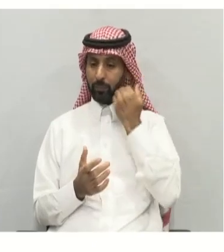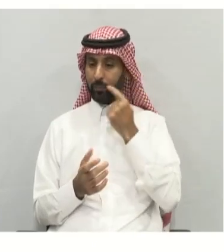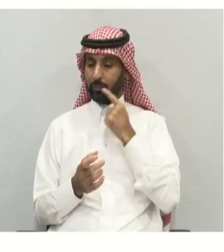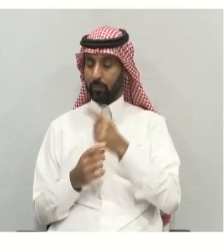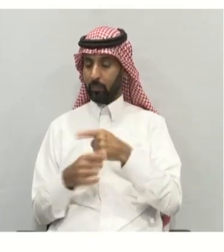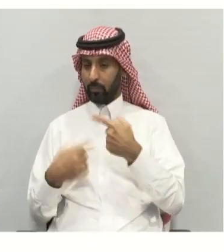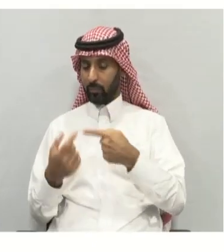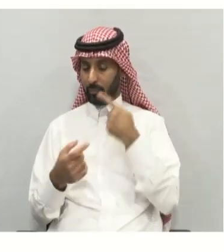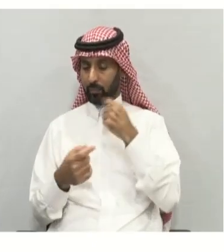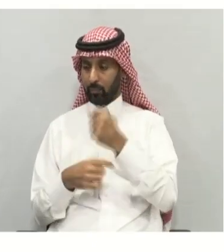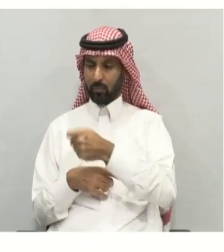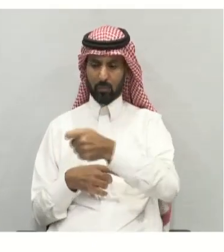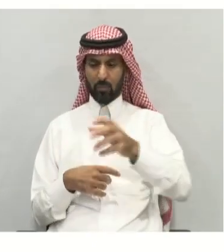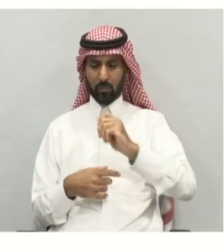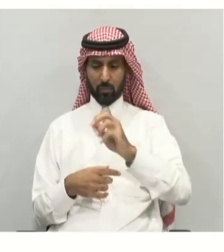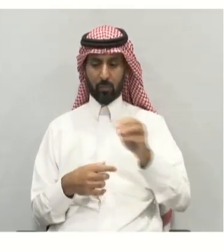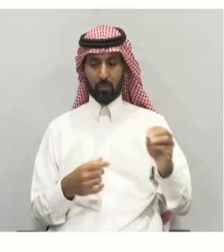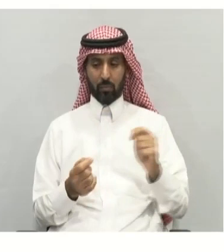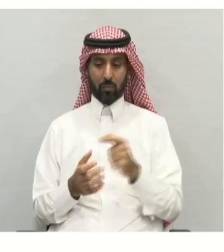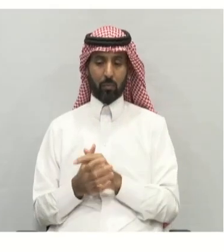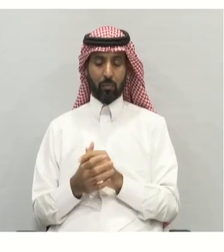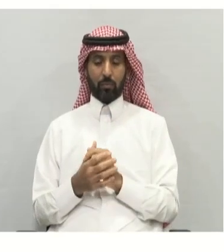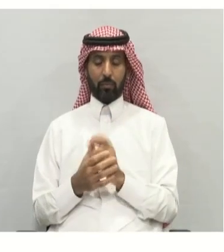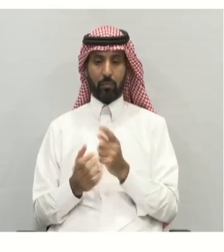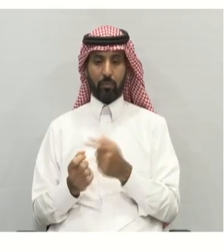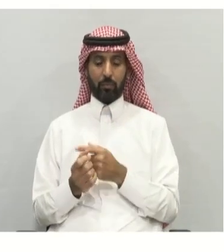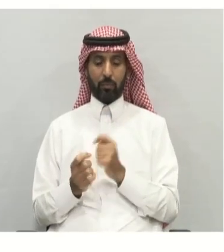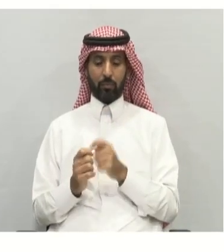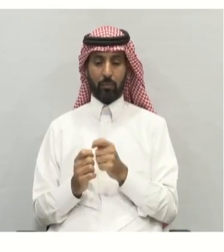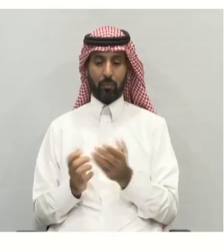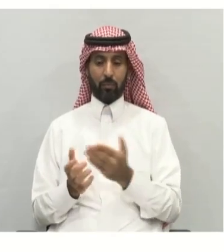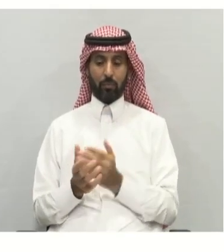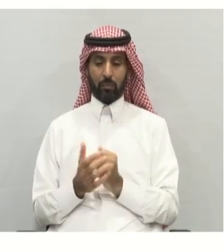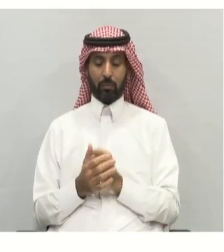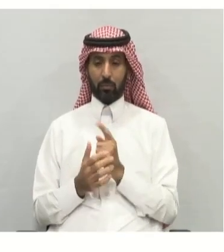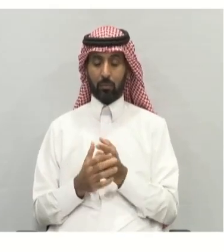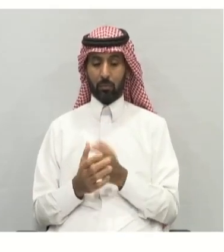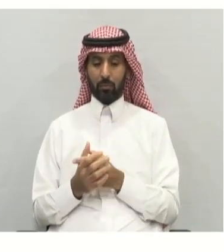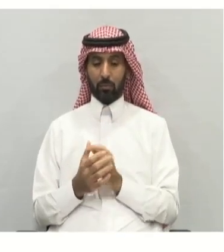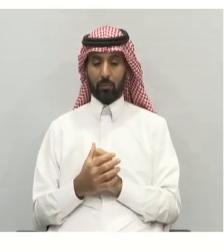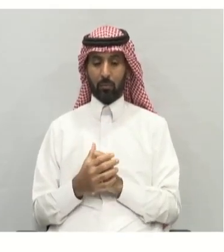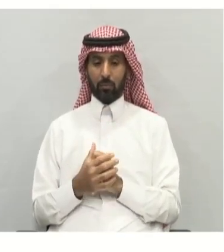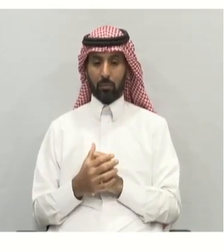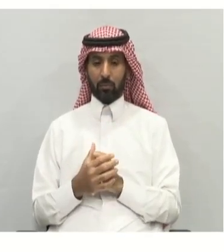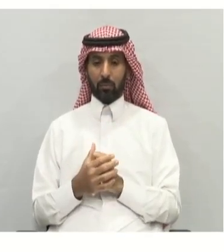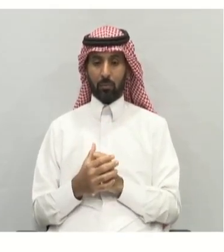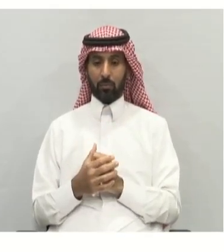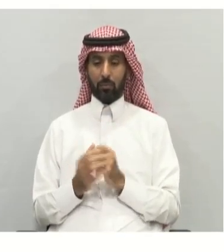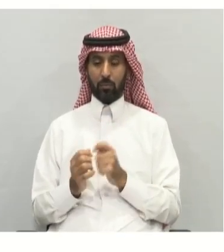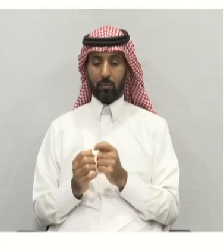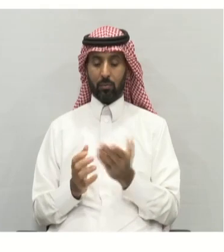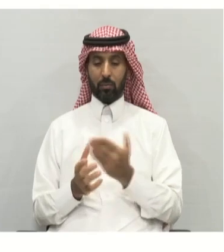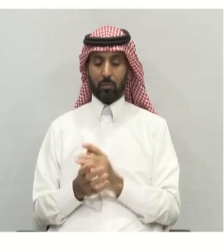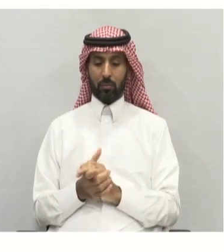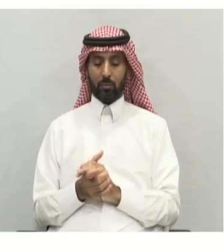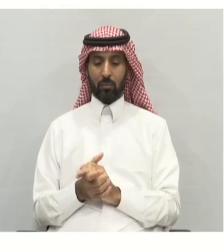spend all her money. This is also a suggestion or an advice. So to make a suggestion or to give an advice, we give